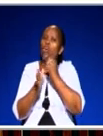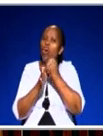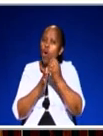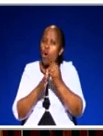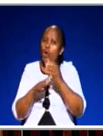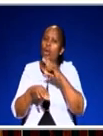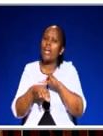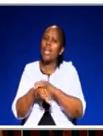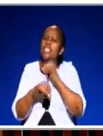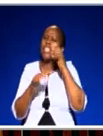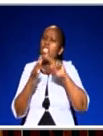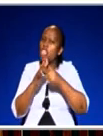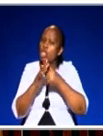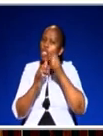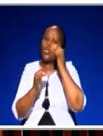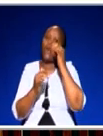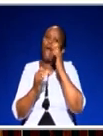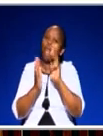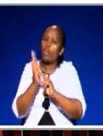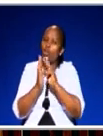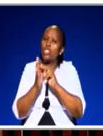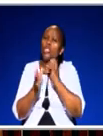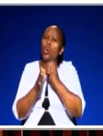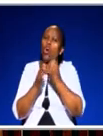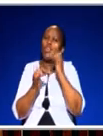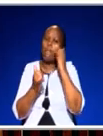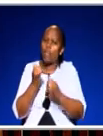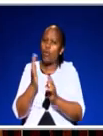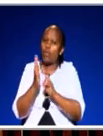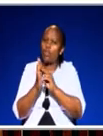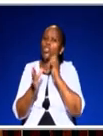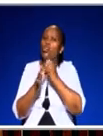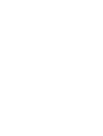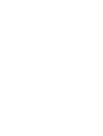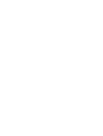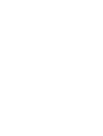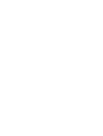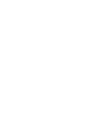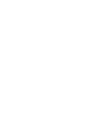initial velocity or final velocity or time, depending on the type of question.